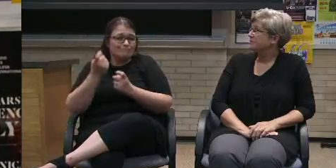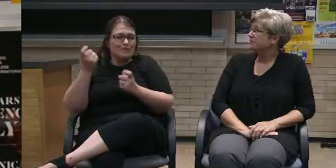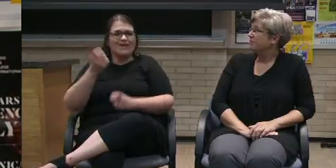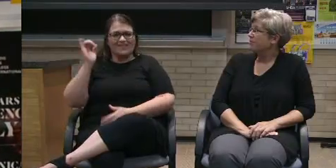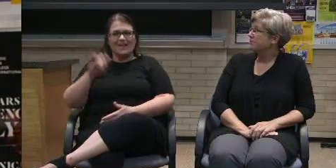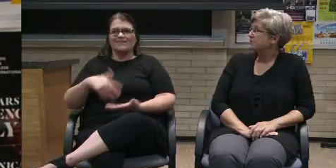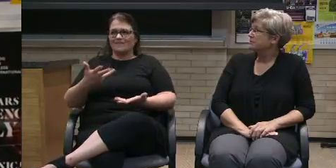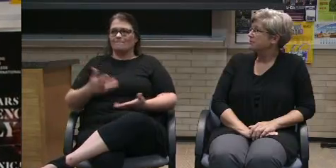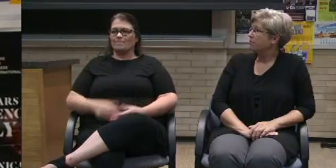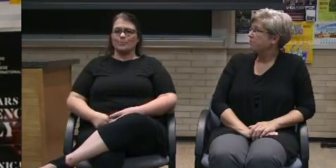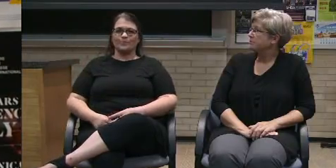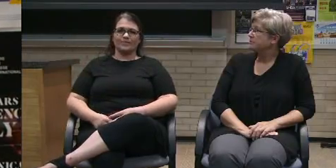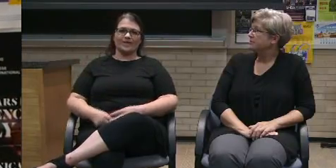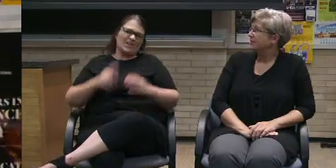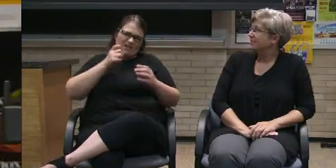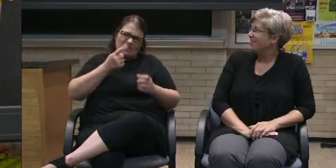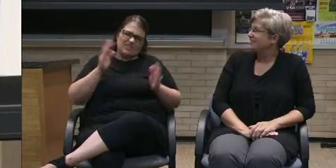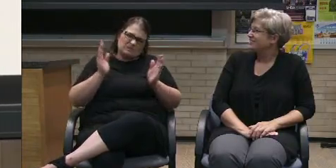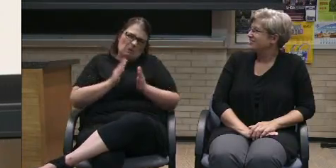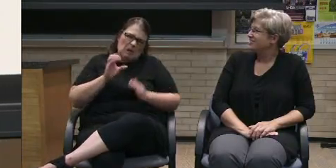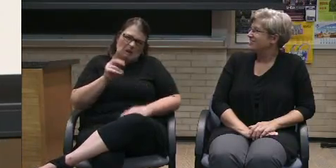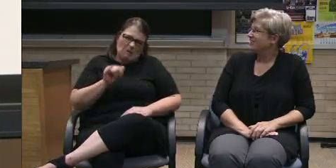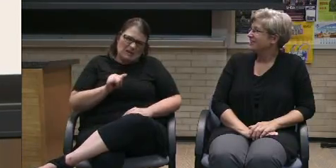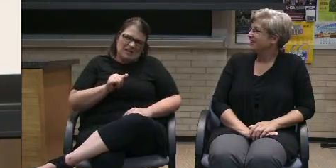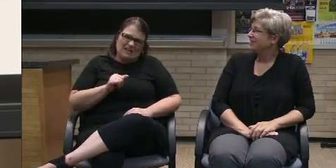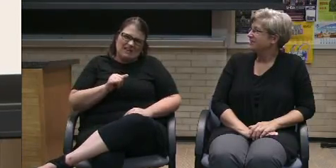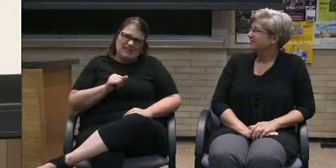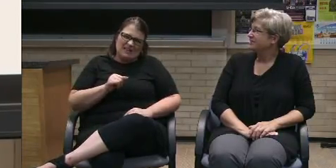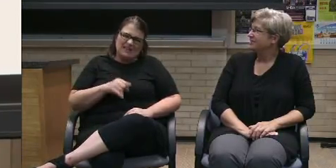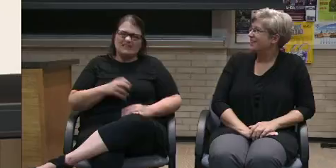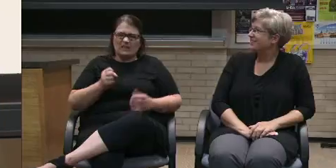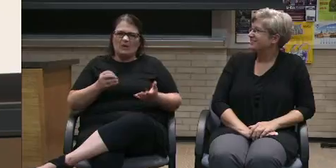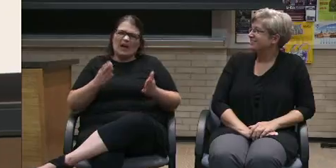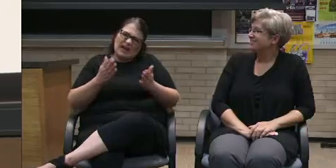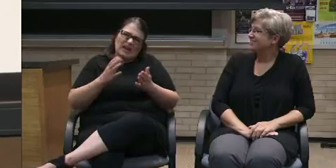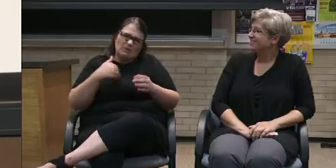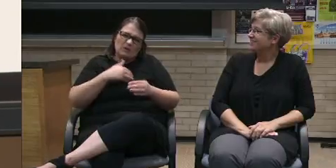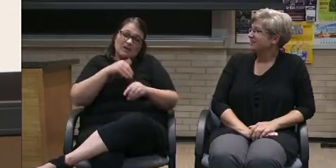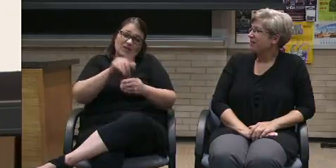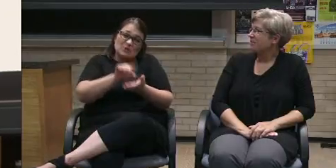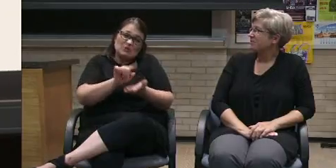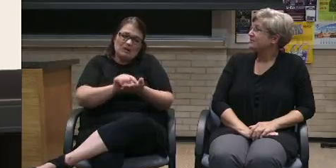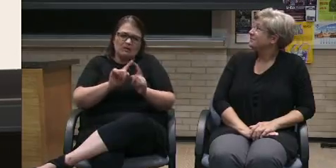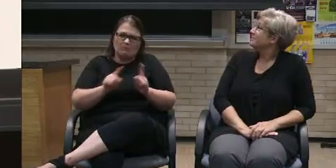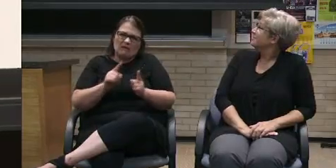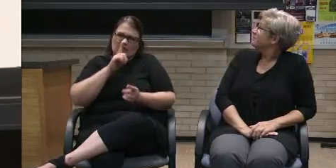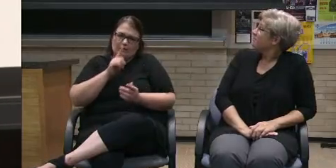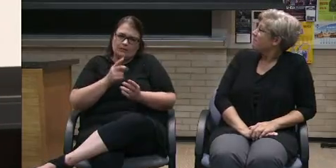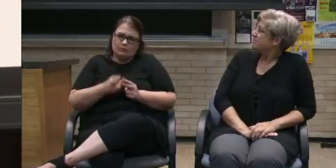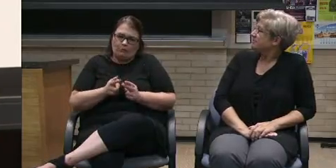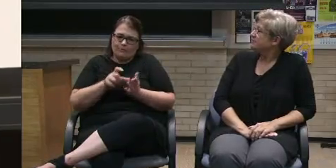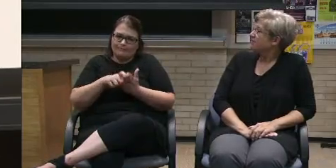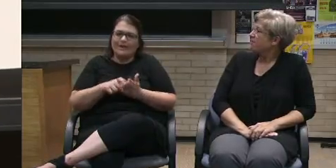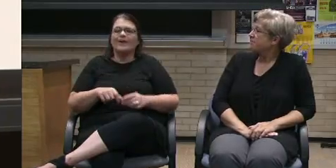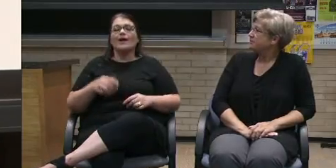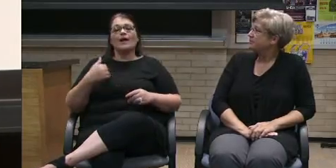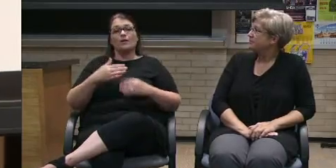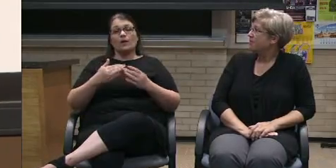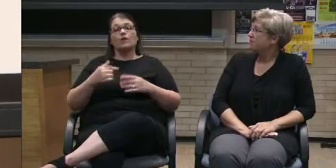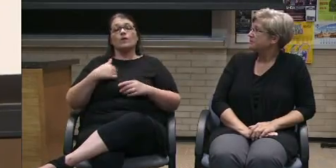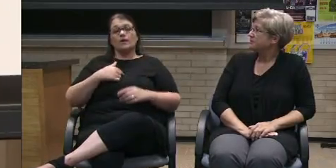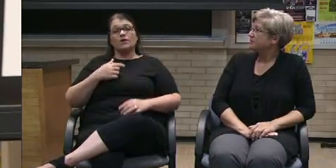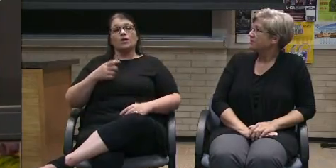paper. It's a small county. It was also a small paper. We were in the Dragonboat Challenge fundraiser. So